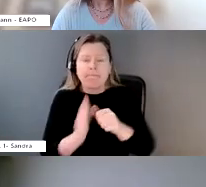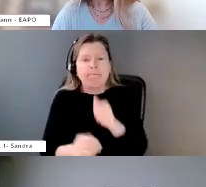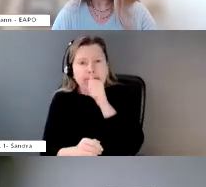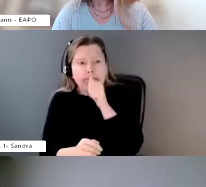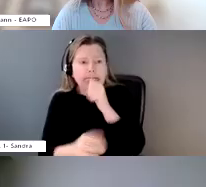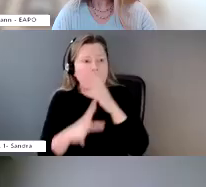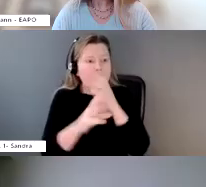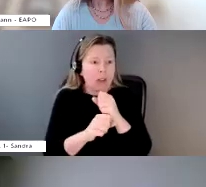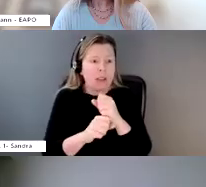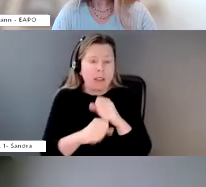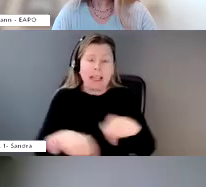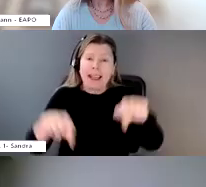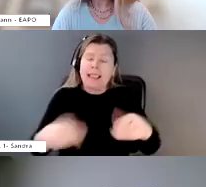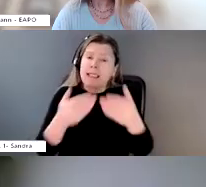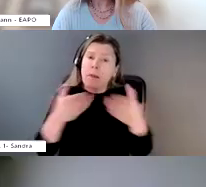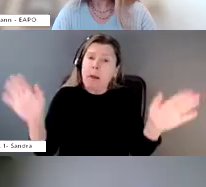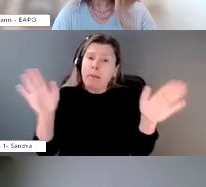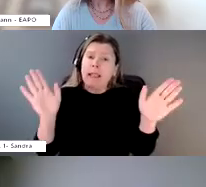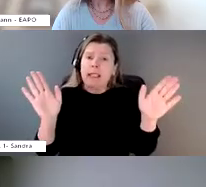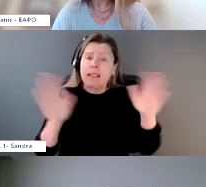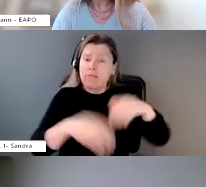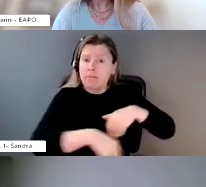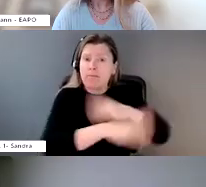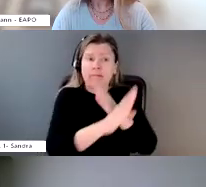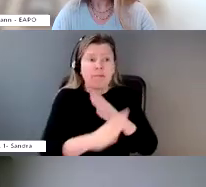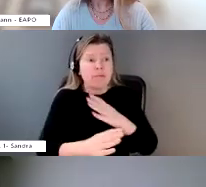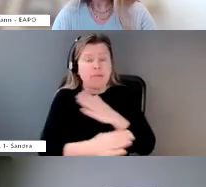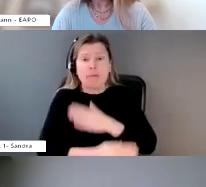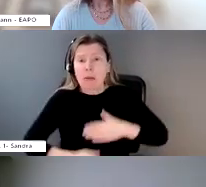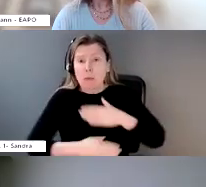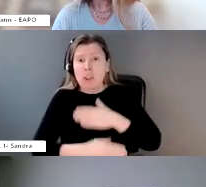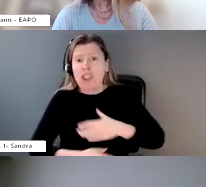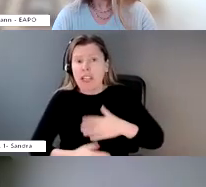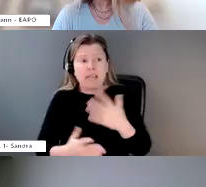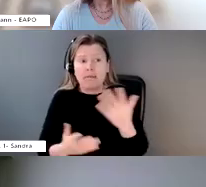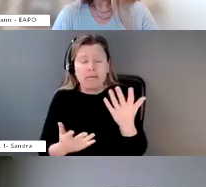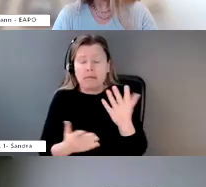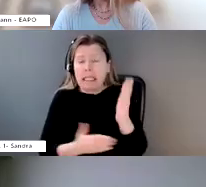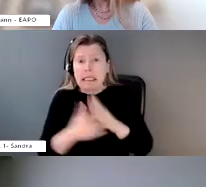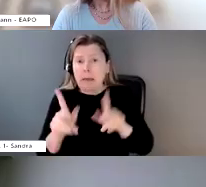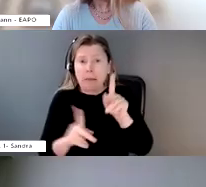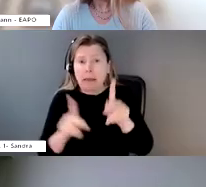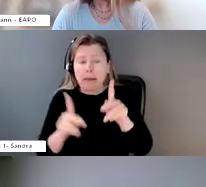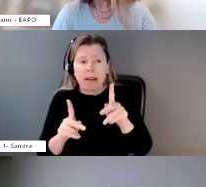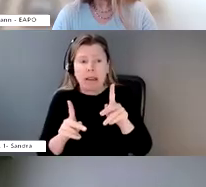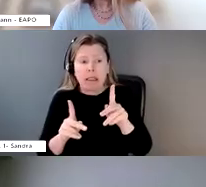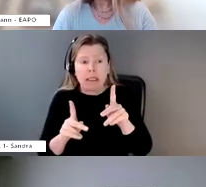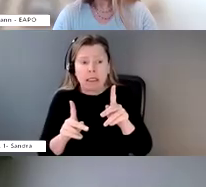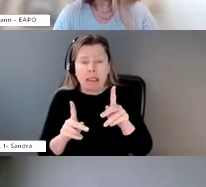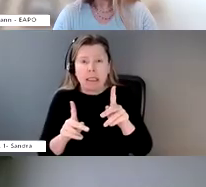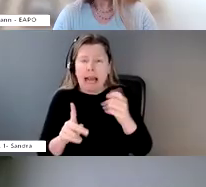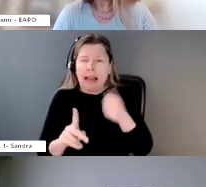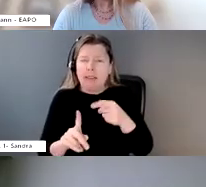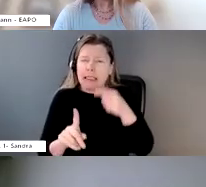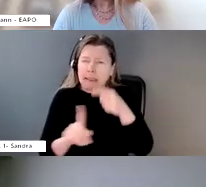public sessions, so we appreciate people may have certain circumstances that they need support with. Please reach